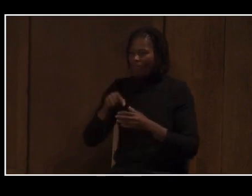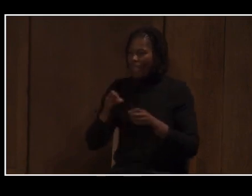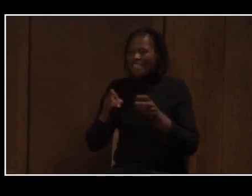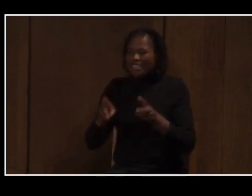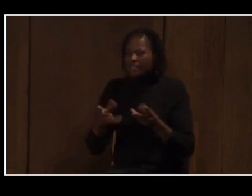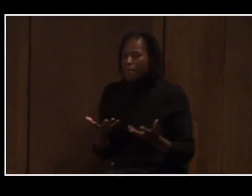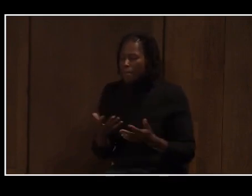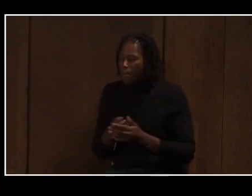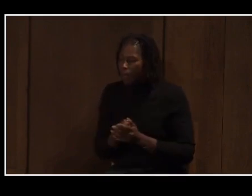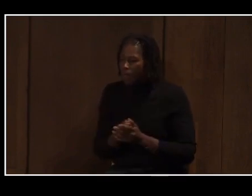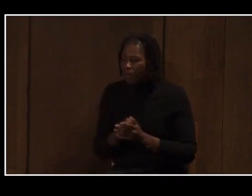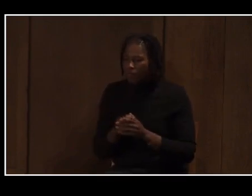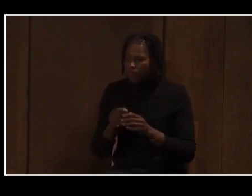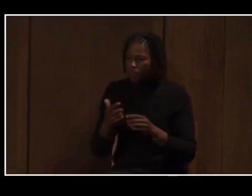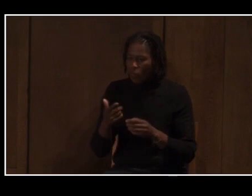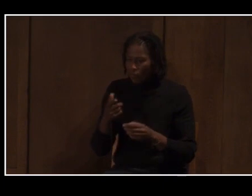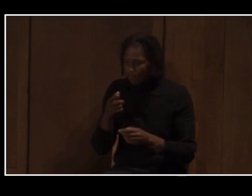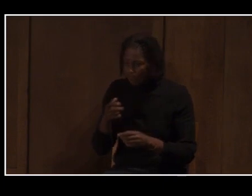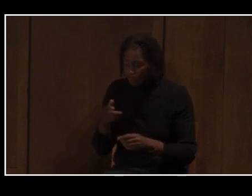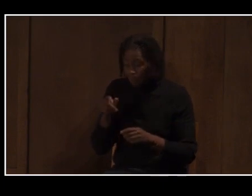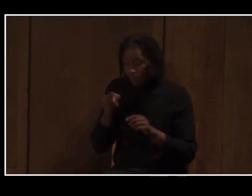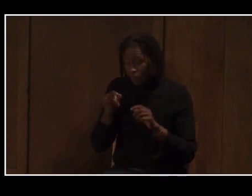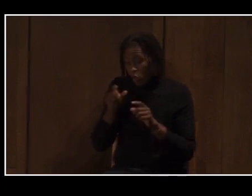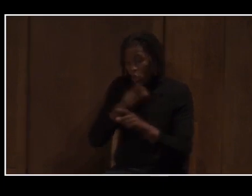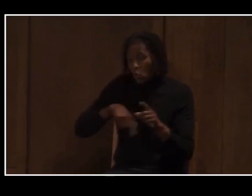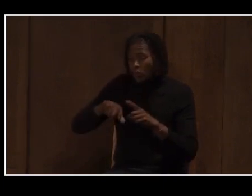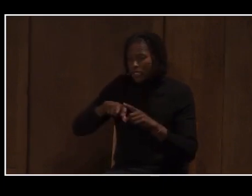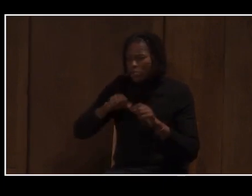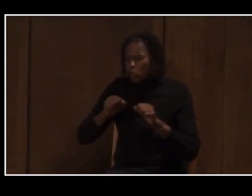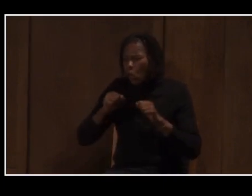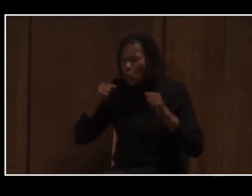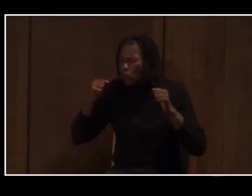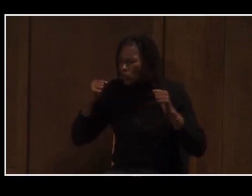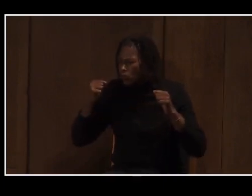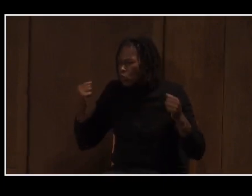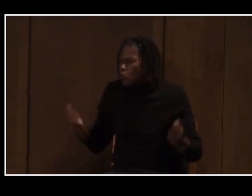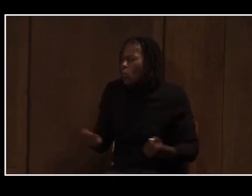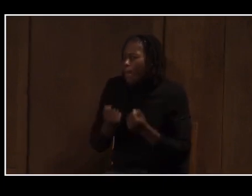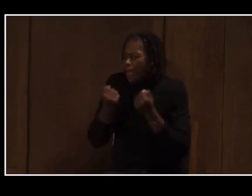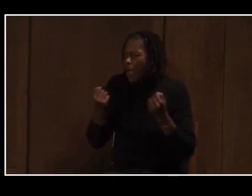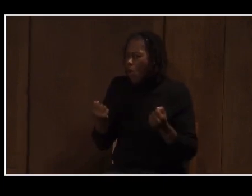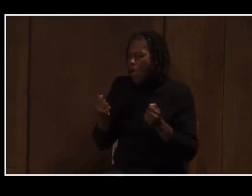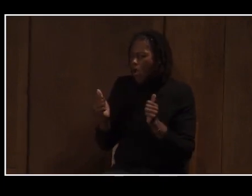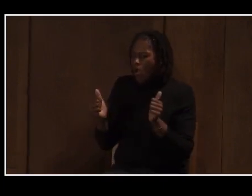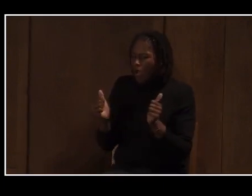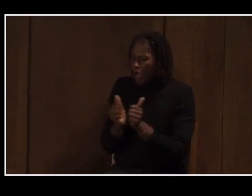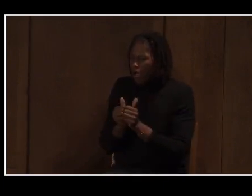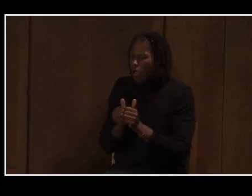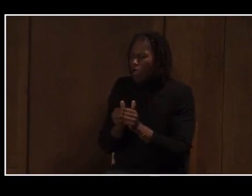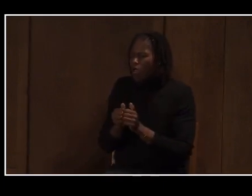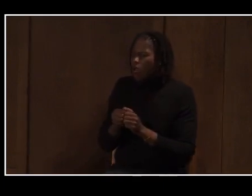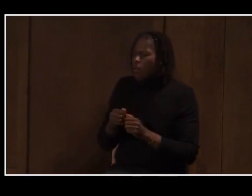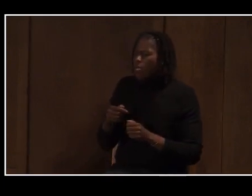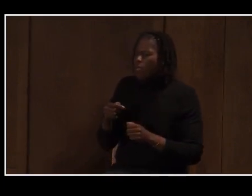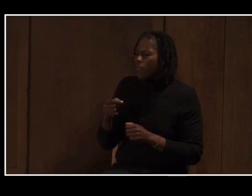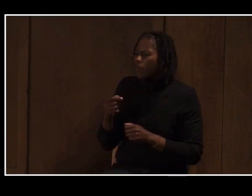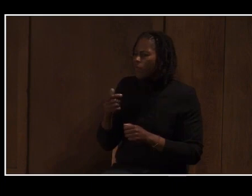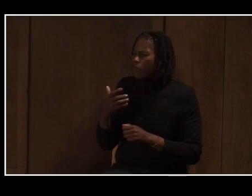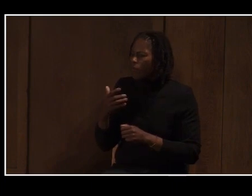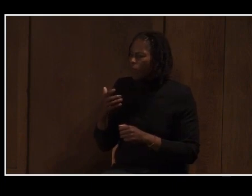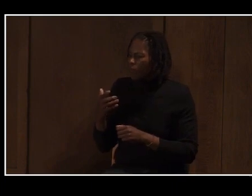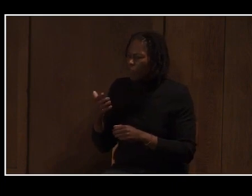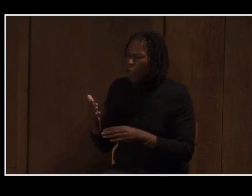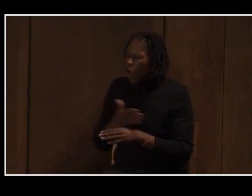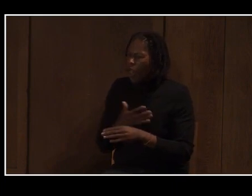superpower. Yes, indeed. Everything about what you've been talking about, which I feel has echoed what's been said previously before, is